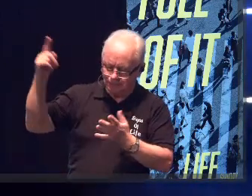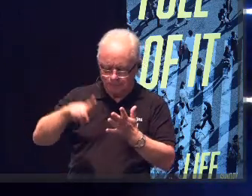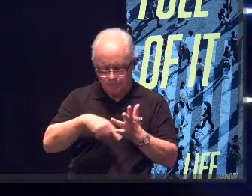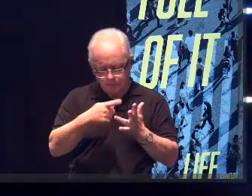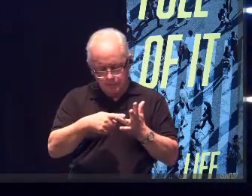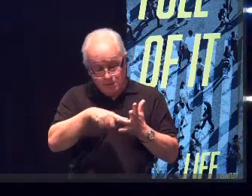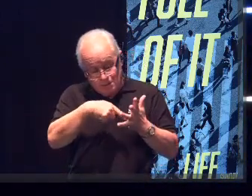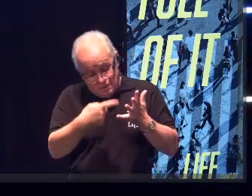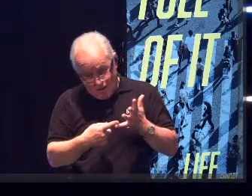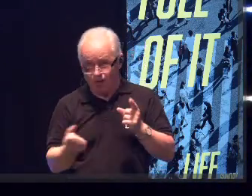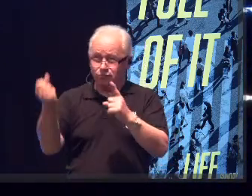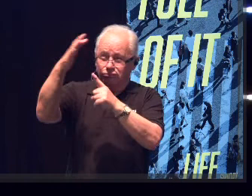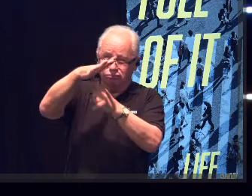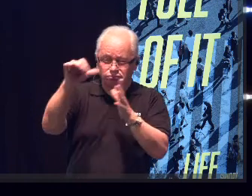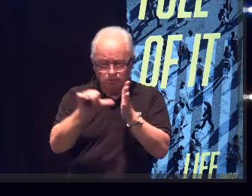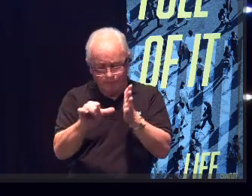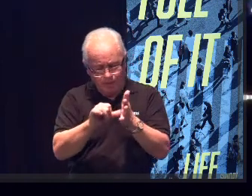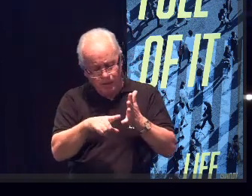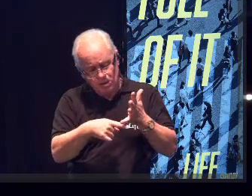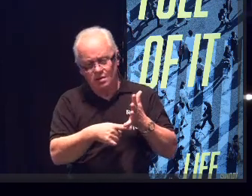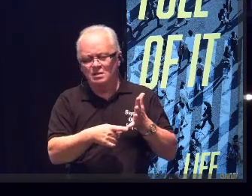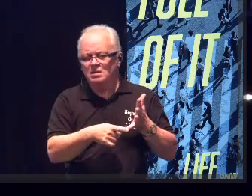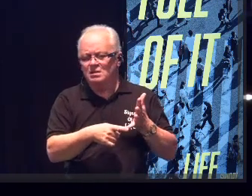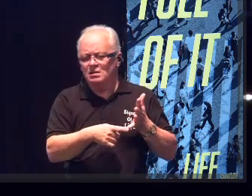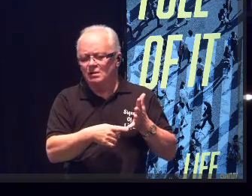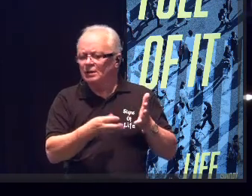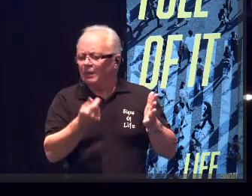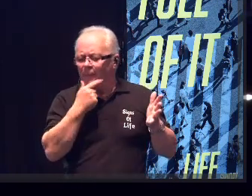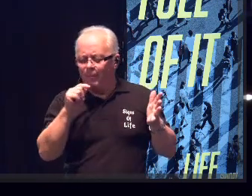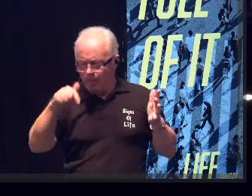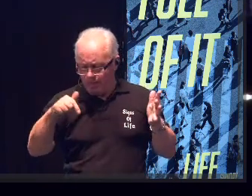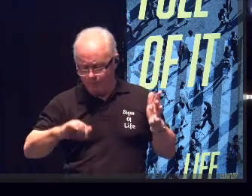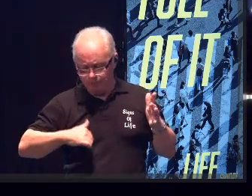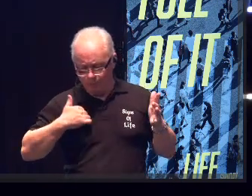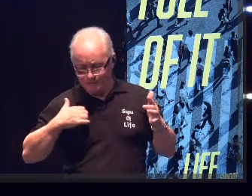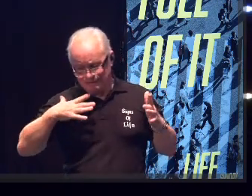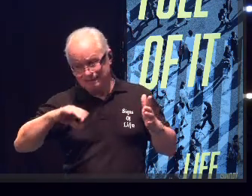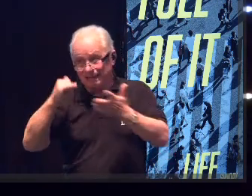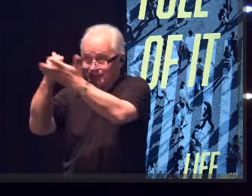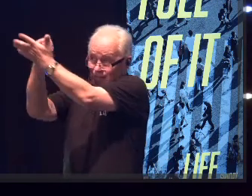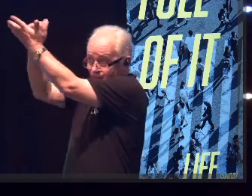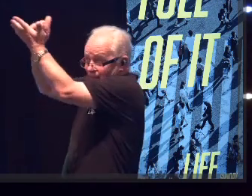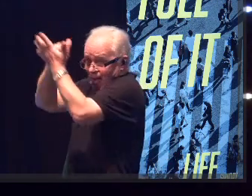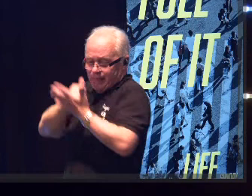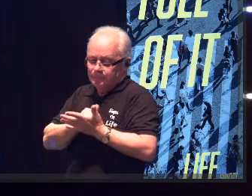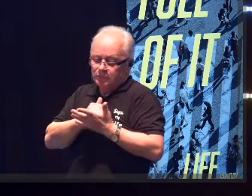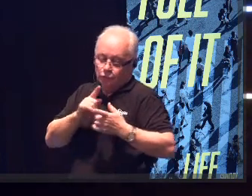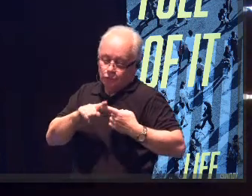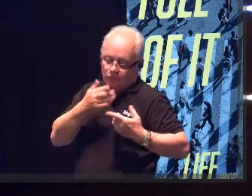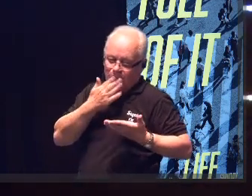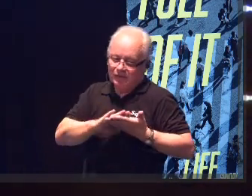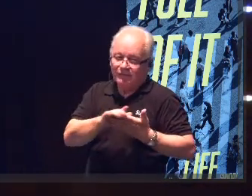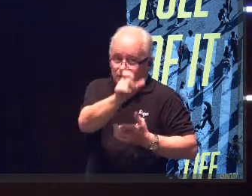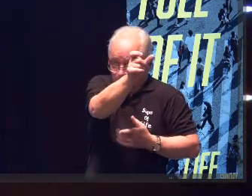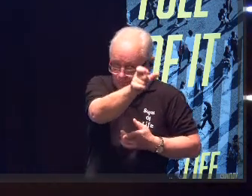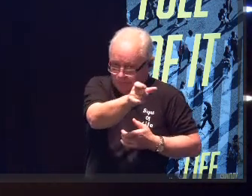the most difficult one, maybe there's some of us here this morning that need God's help to forgive. Been